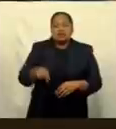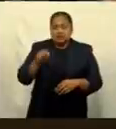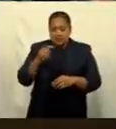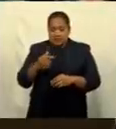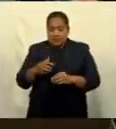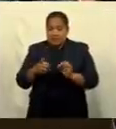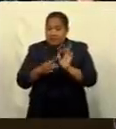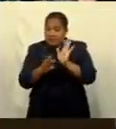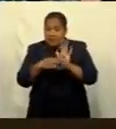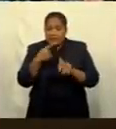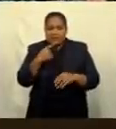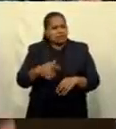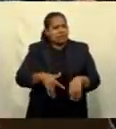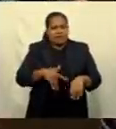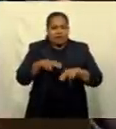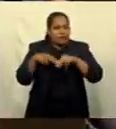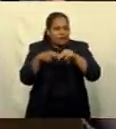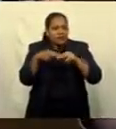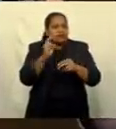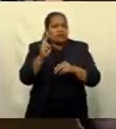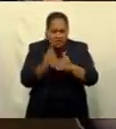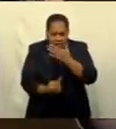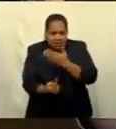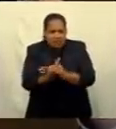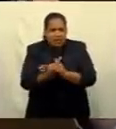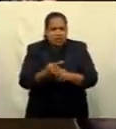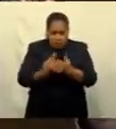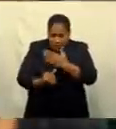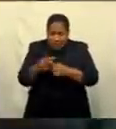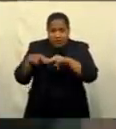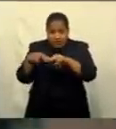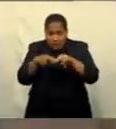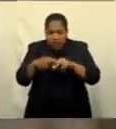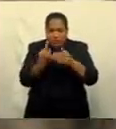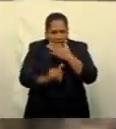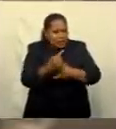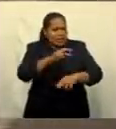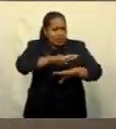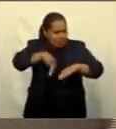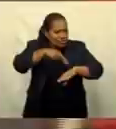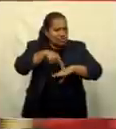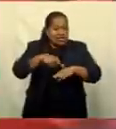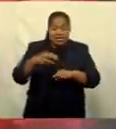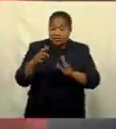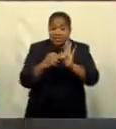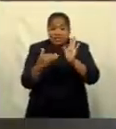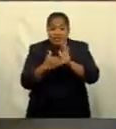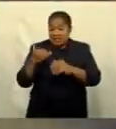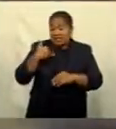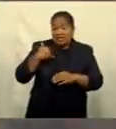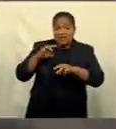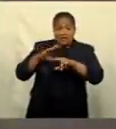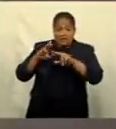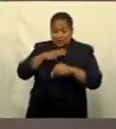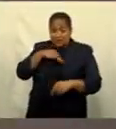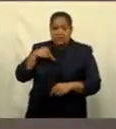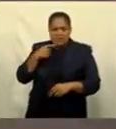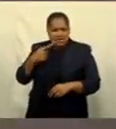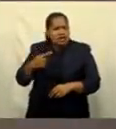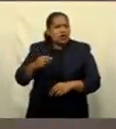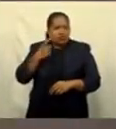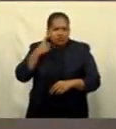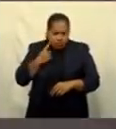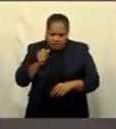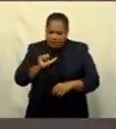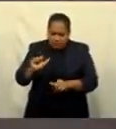situation. What is happening in Fiji is devastating, and it's happening within our region. The New Zealand Health Minister says they are trying their level best to